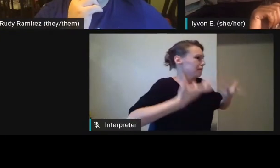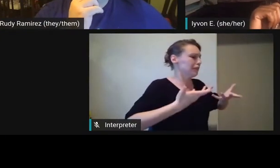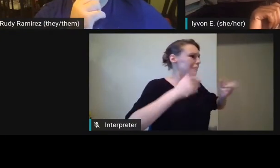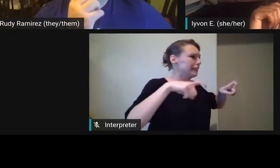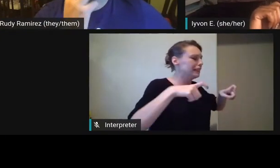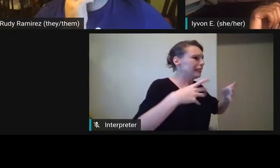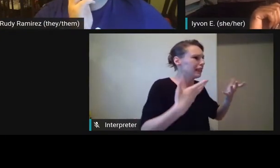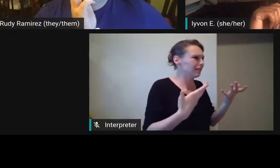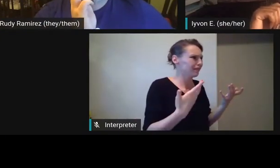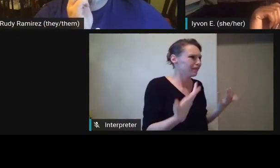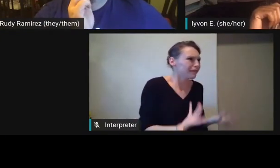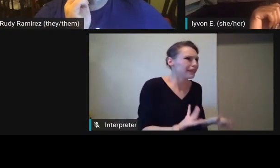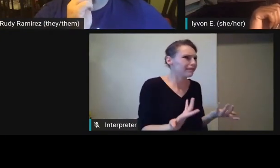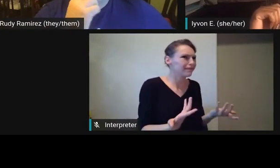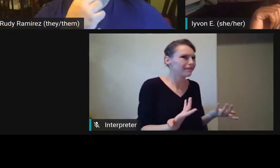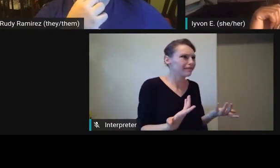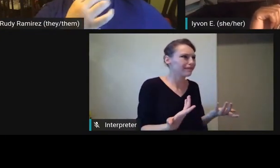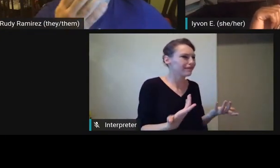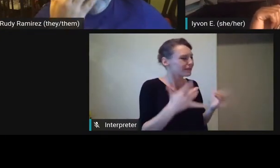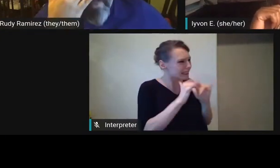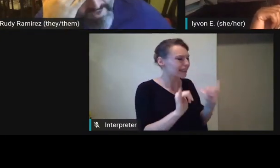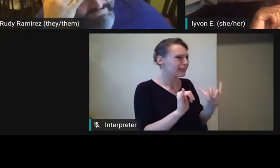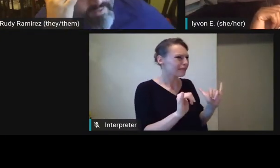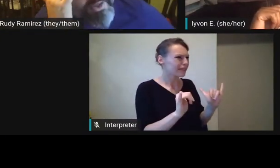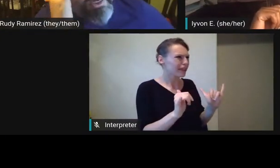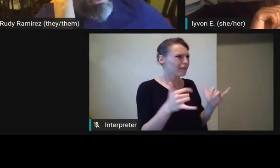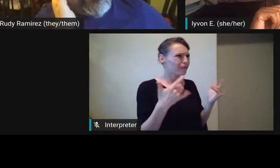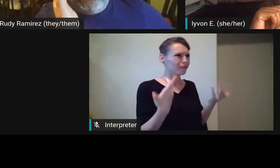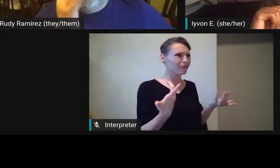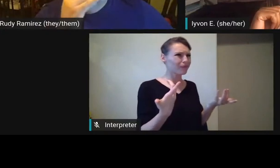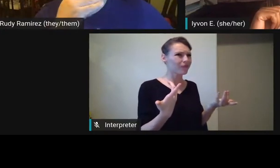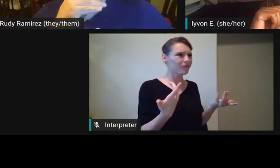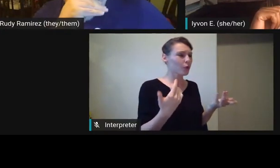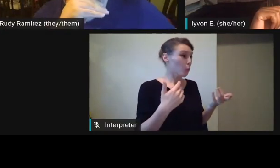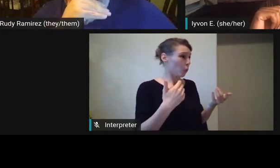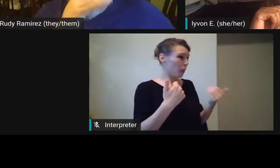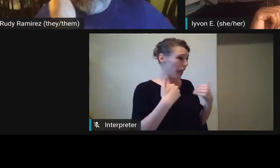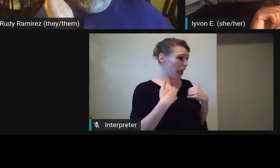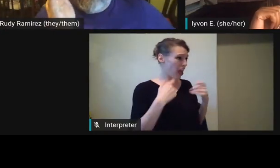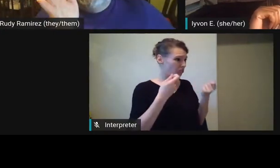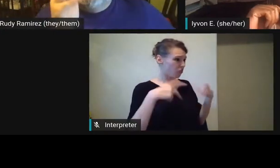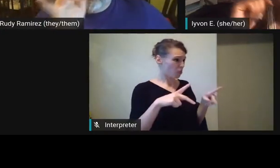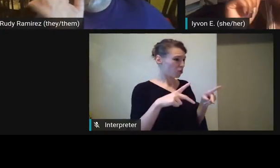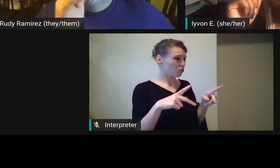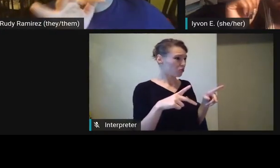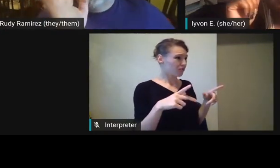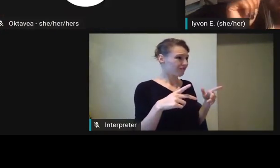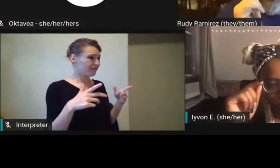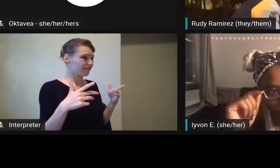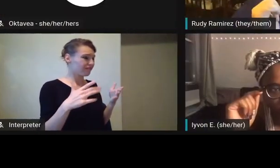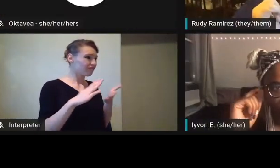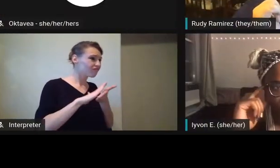But at the same time, you know, I think that we like I was saying before, we have the opportunity to do